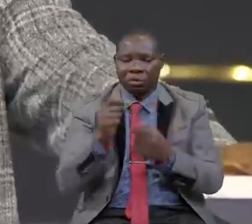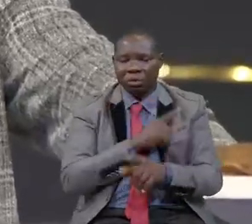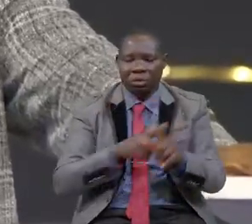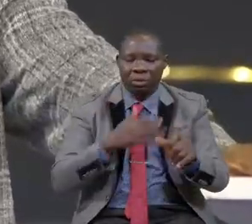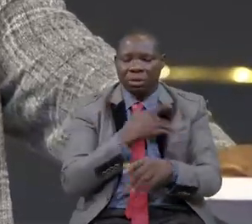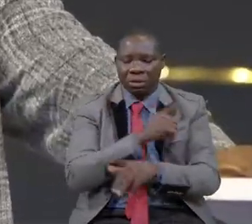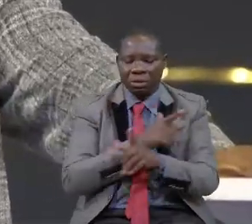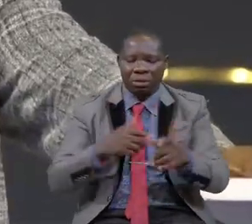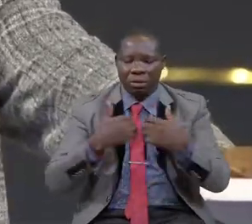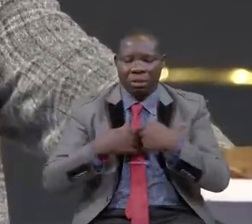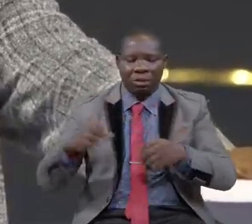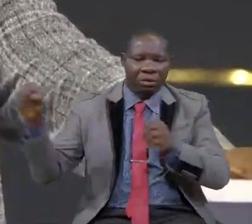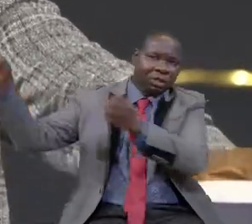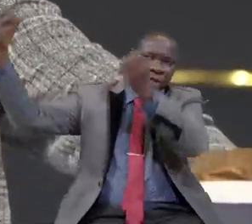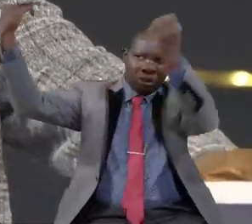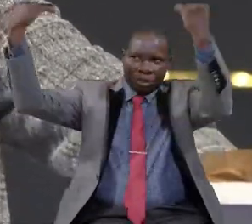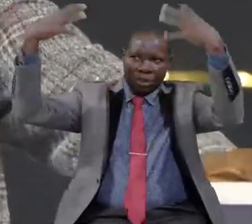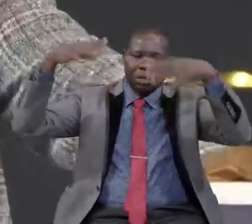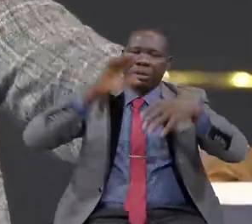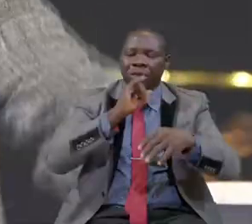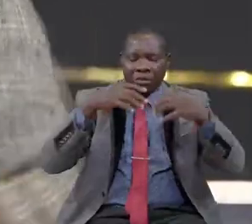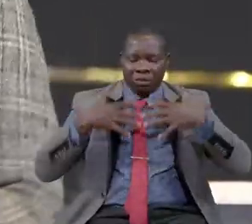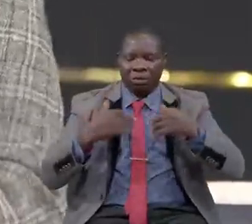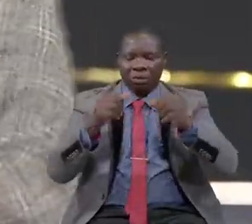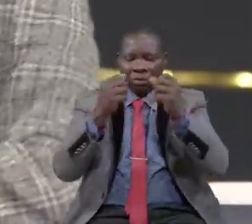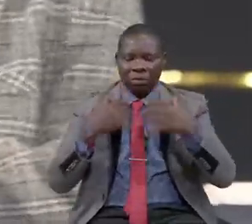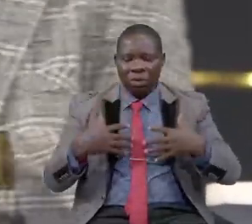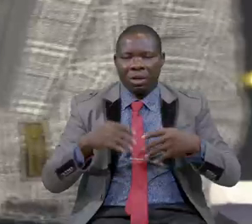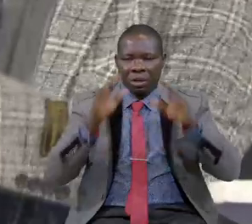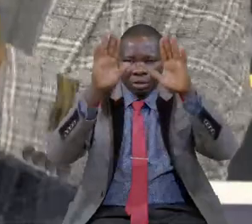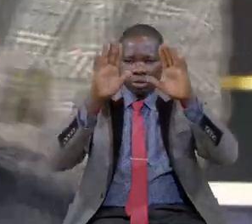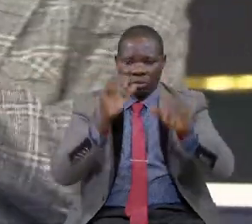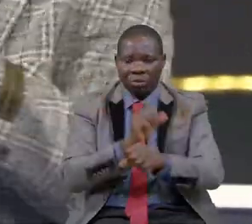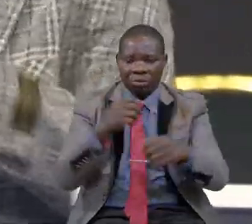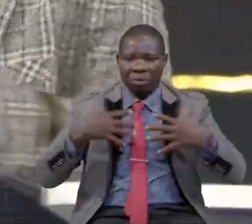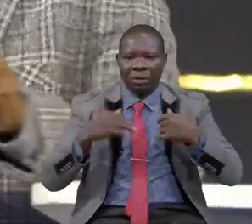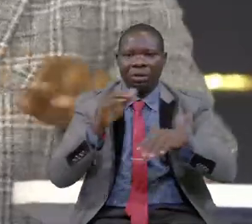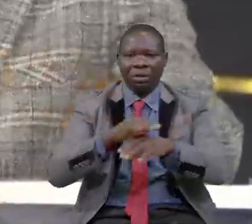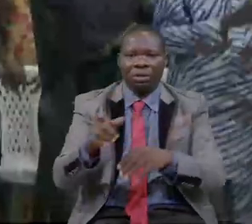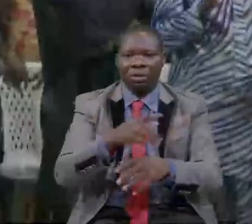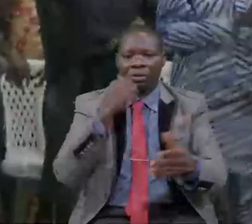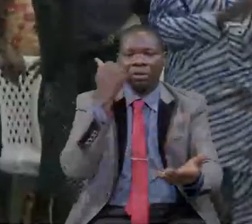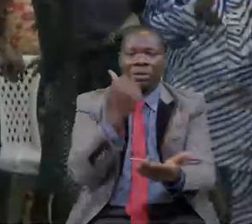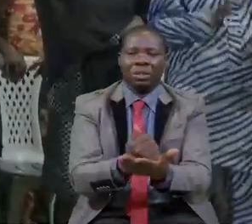showered his miracle healing upon you. Amen. Amen.